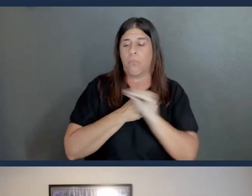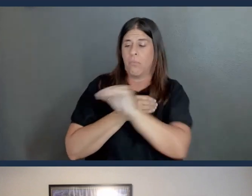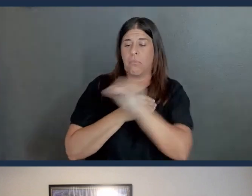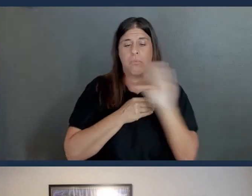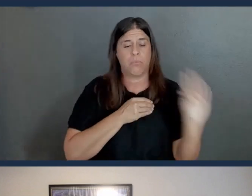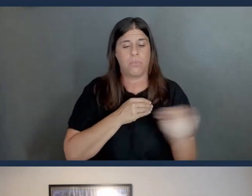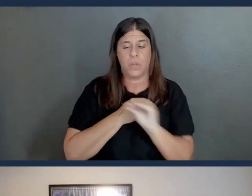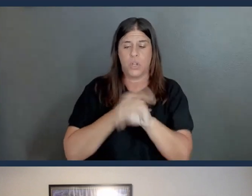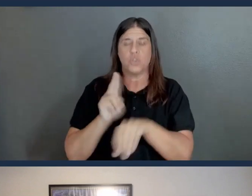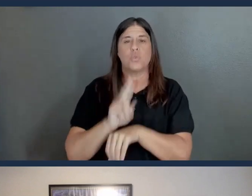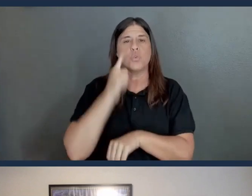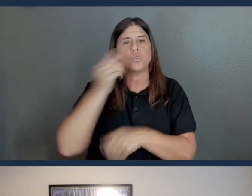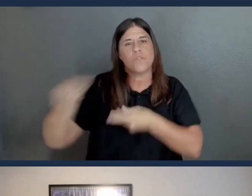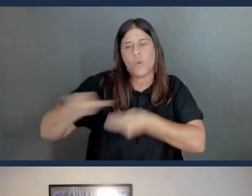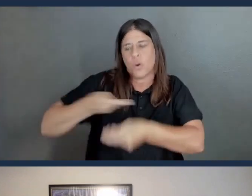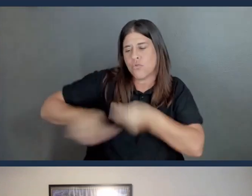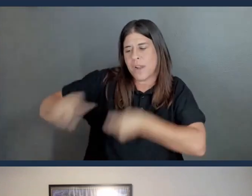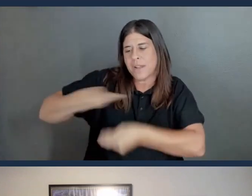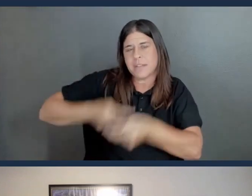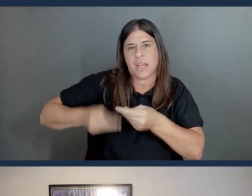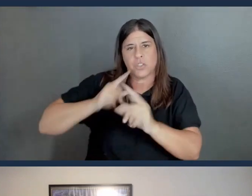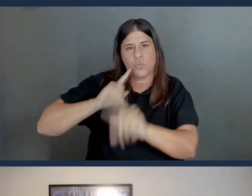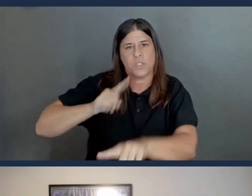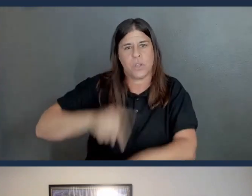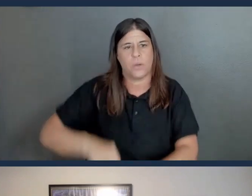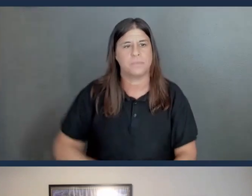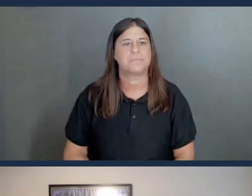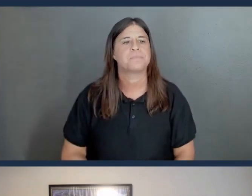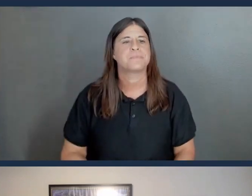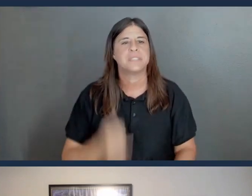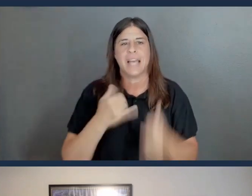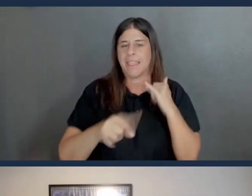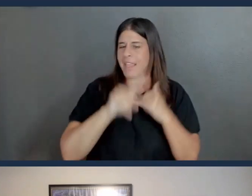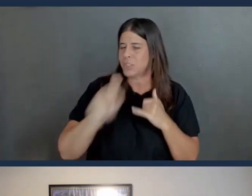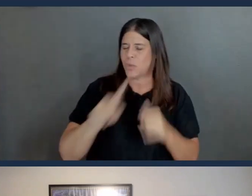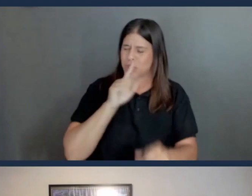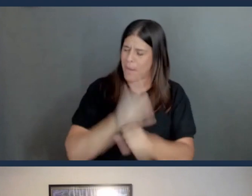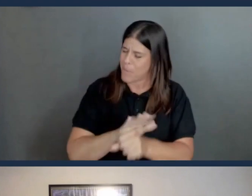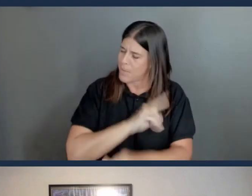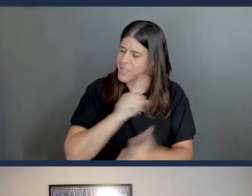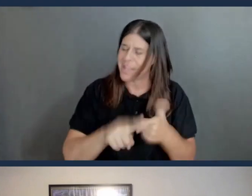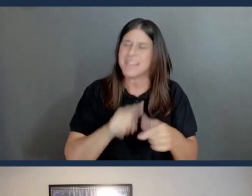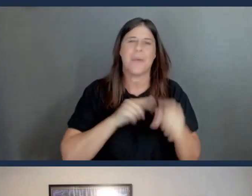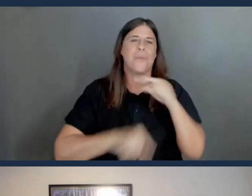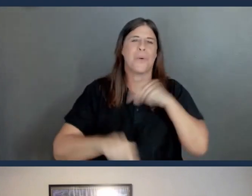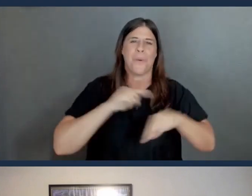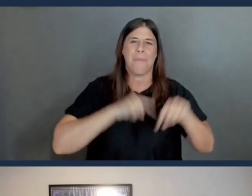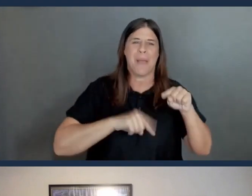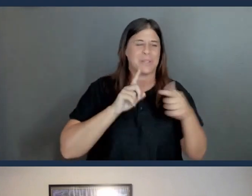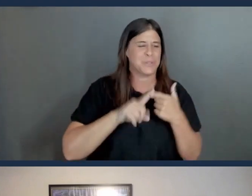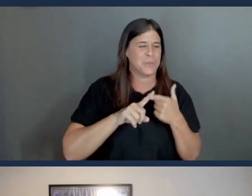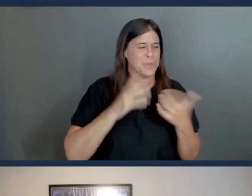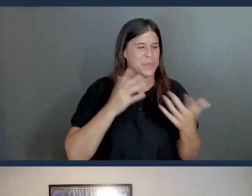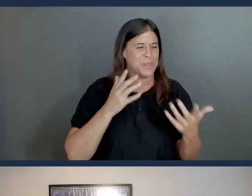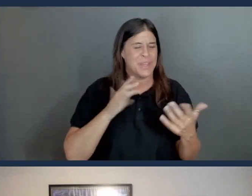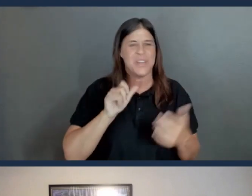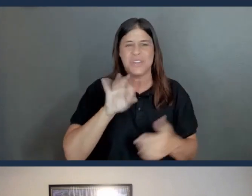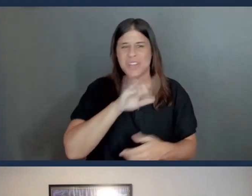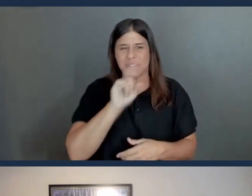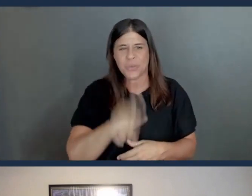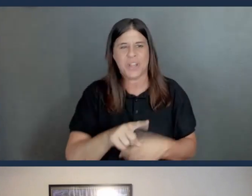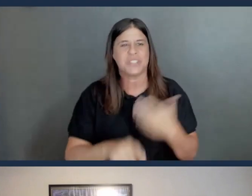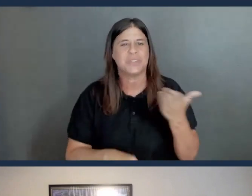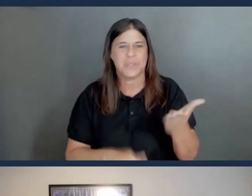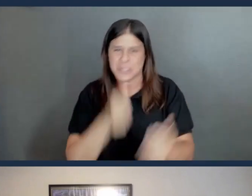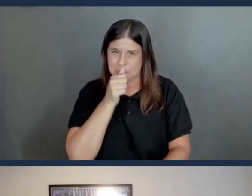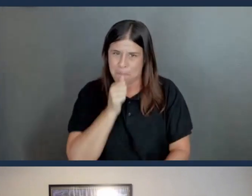for a transactional purpose. All right, last question, I promise, and then we'll get back on to the Jeff's question, which Jeff is patiently